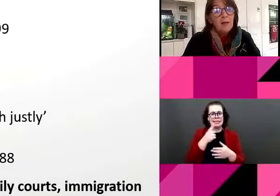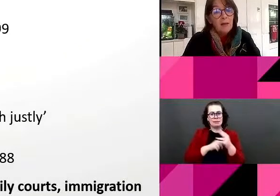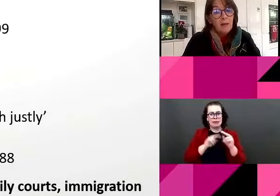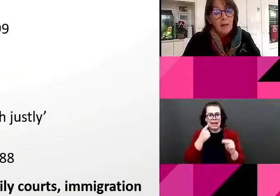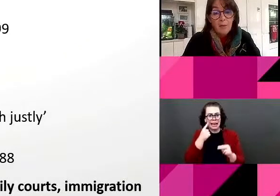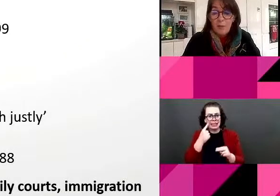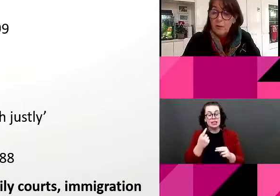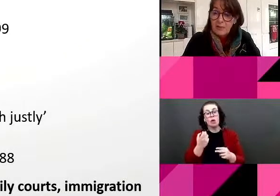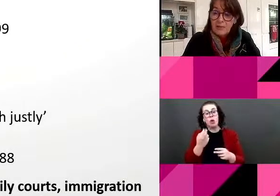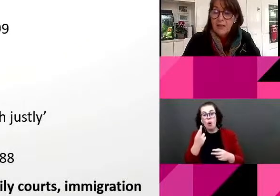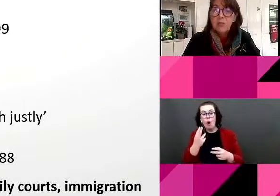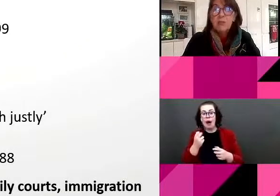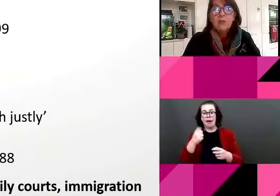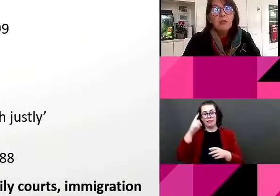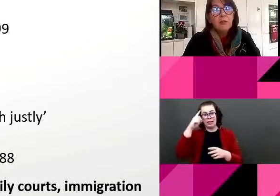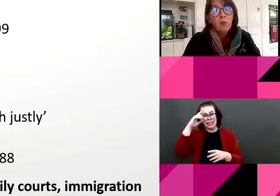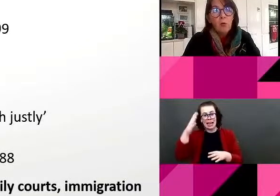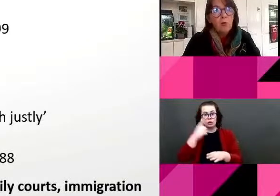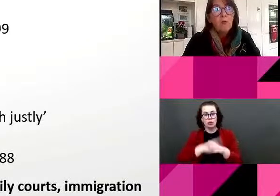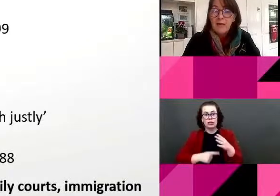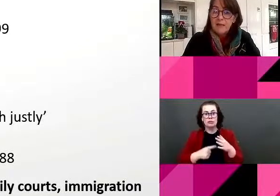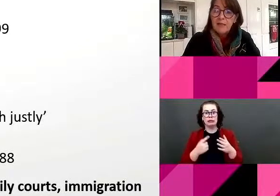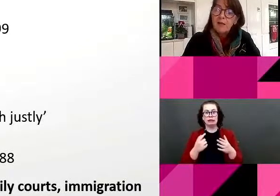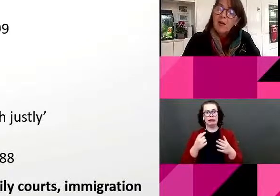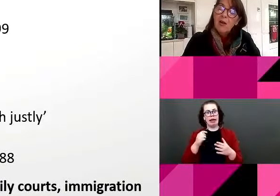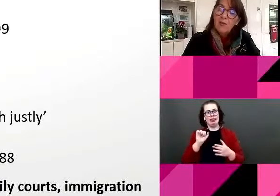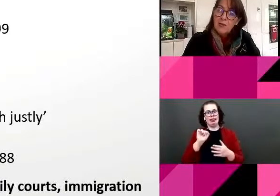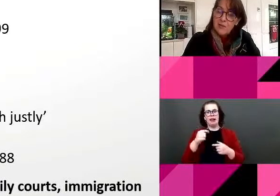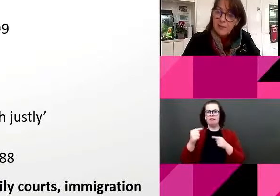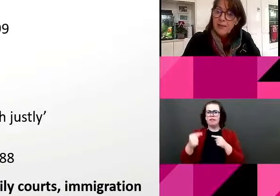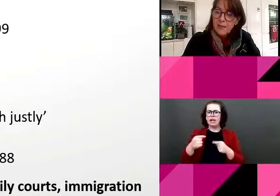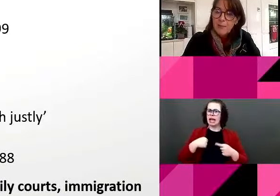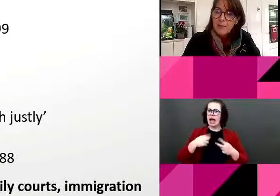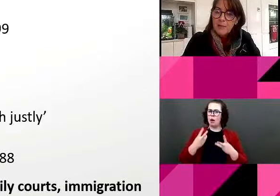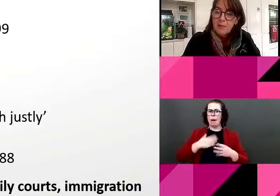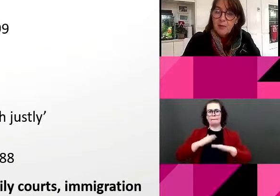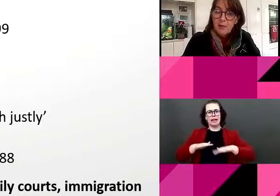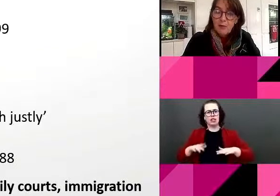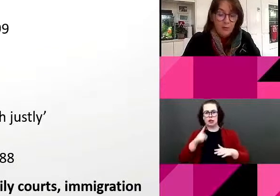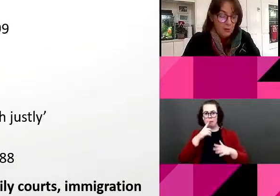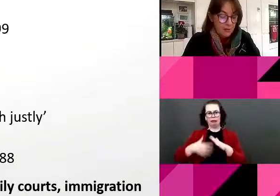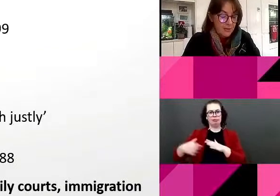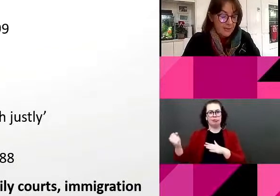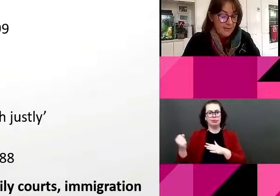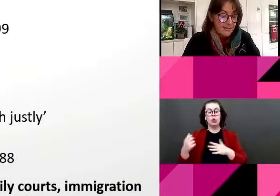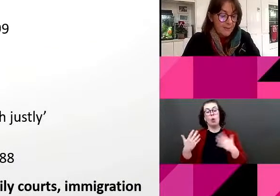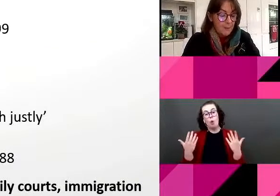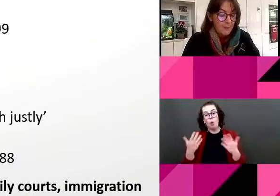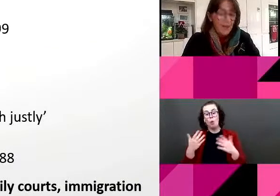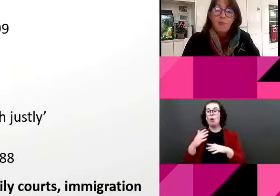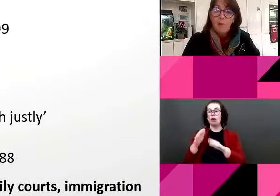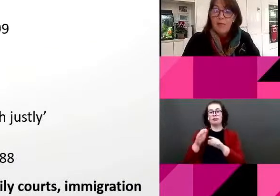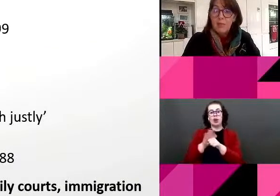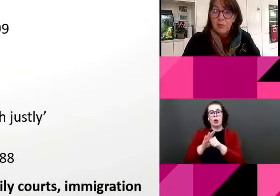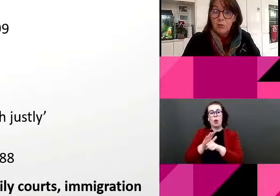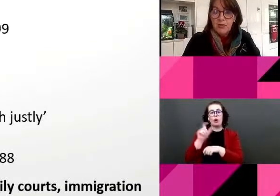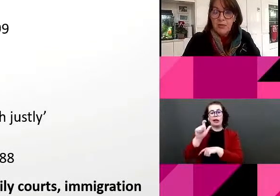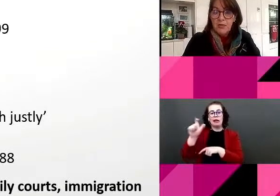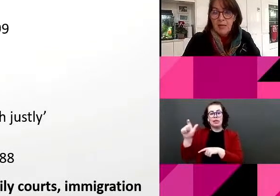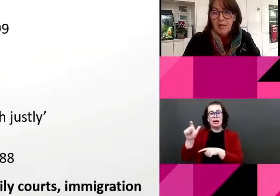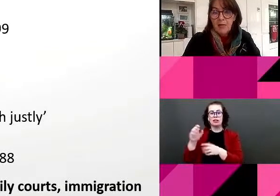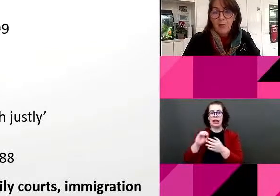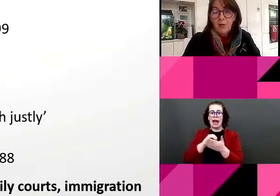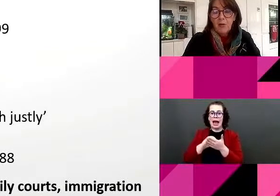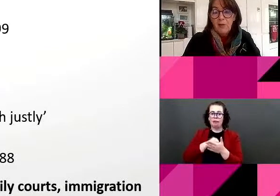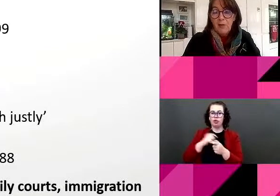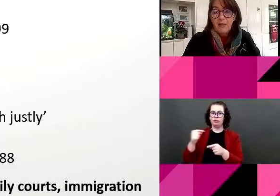facing losing their children or fighting for certain aspects with local authorities and really do need